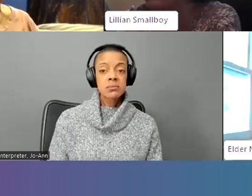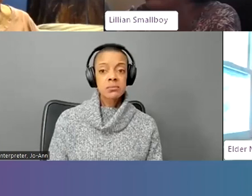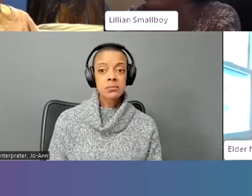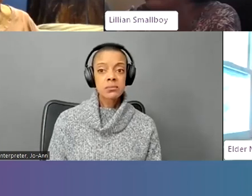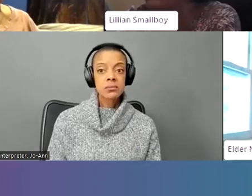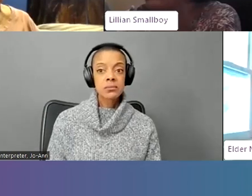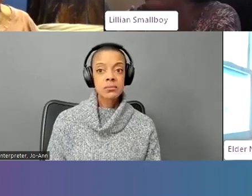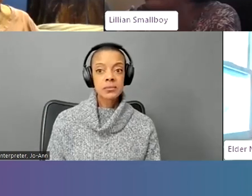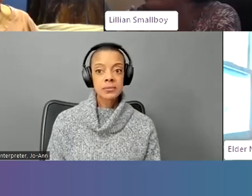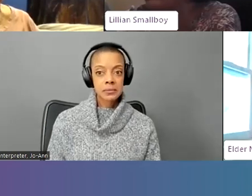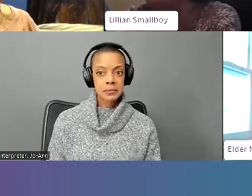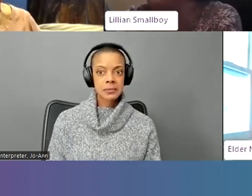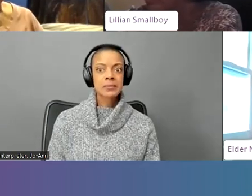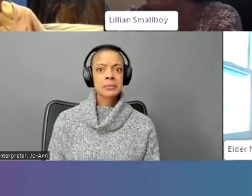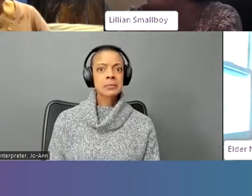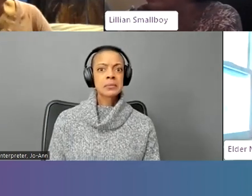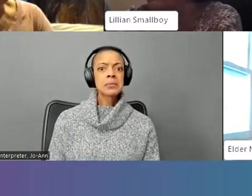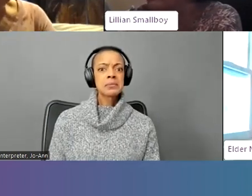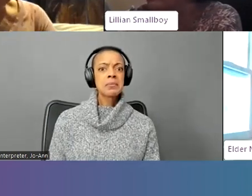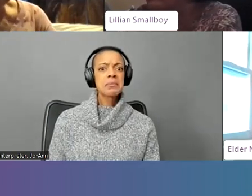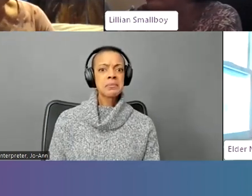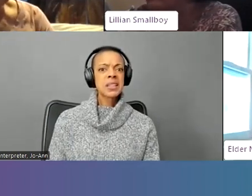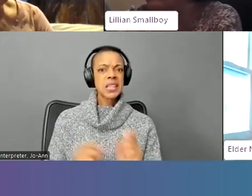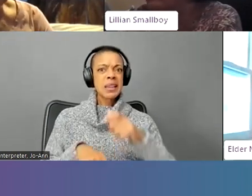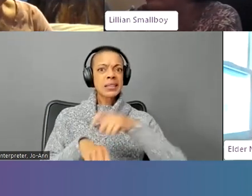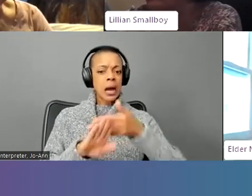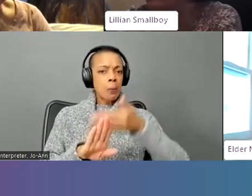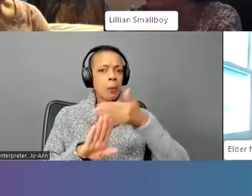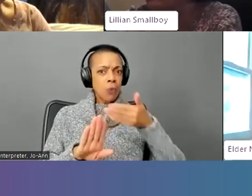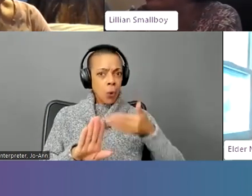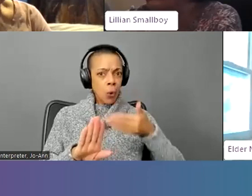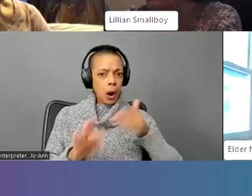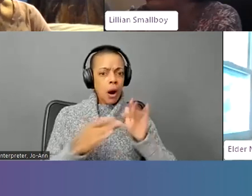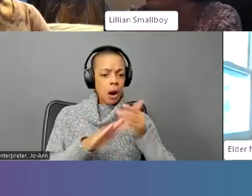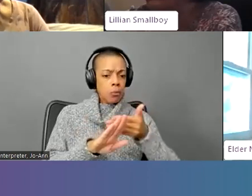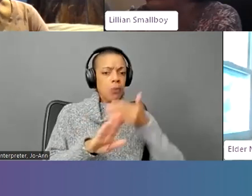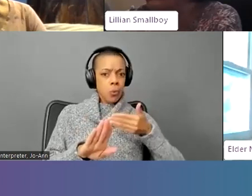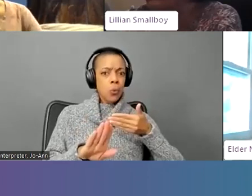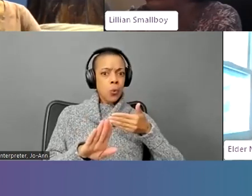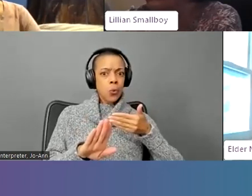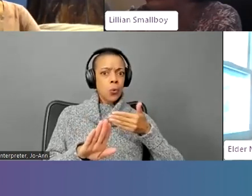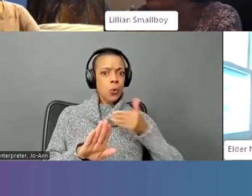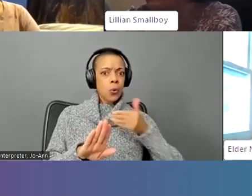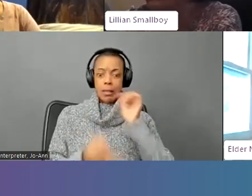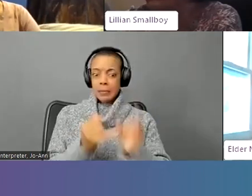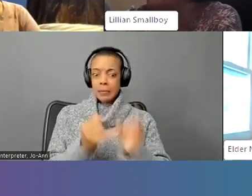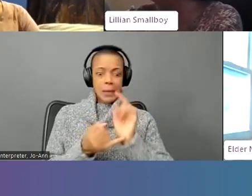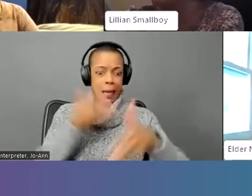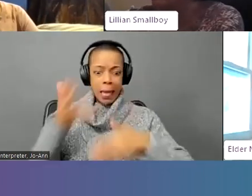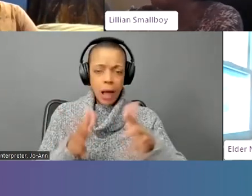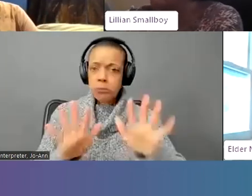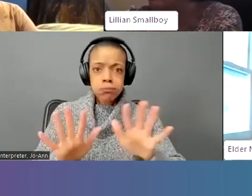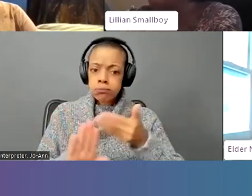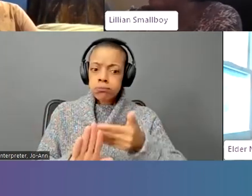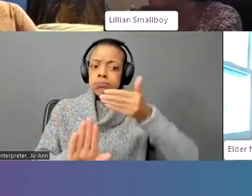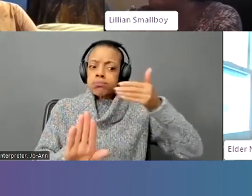little ahead of time, that way we can collect what you need of